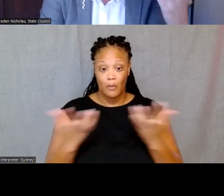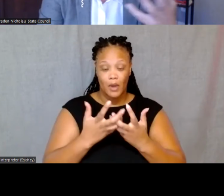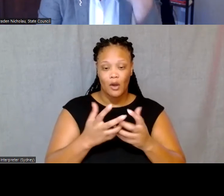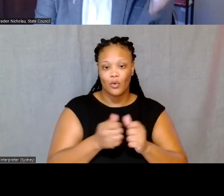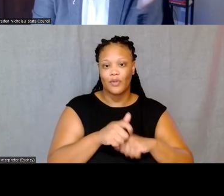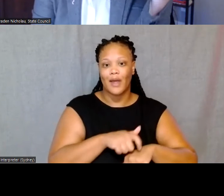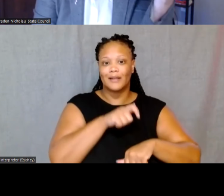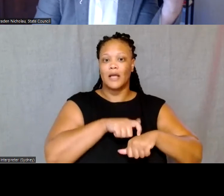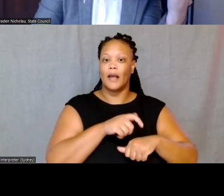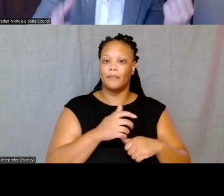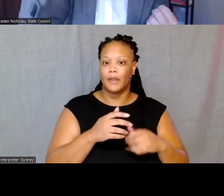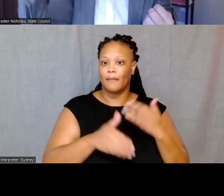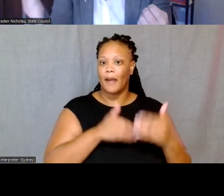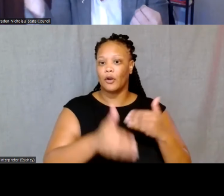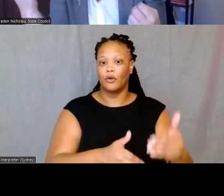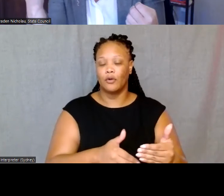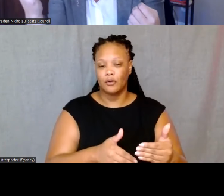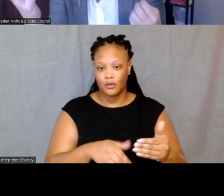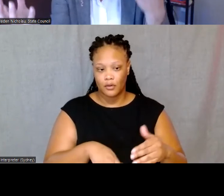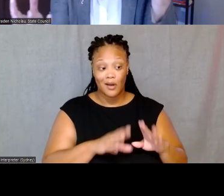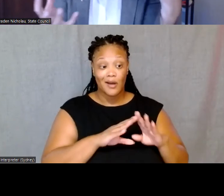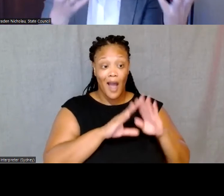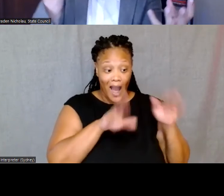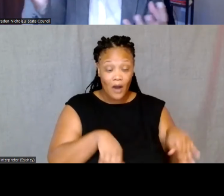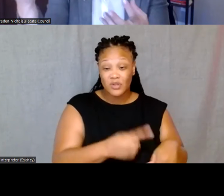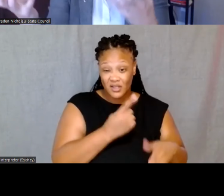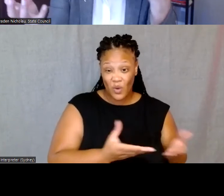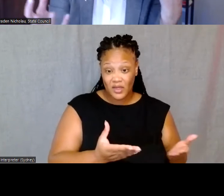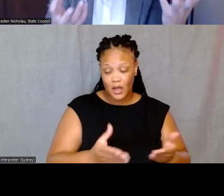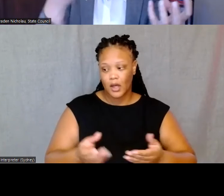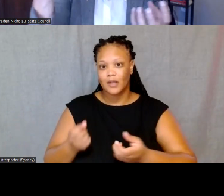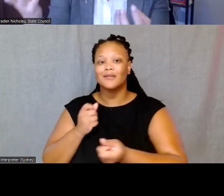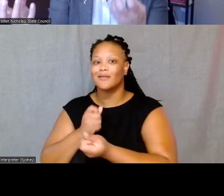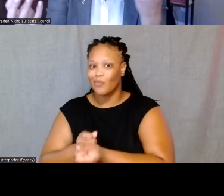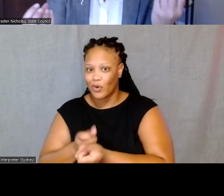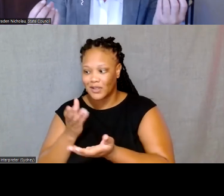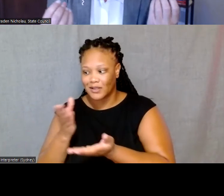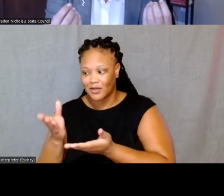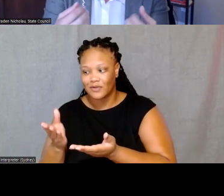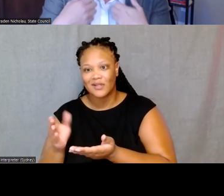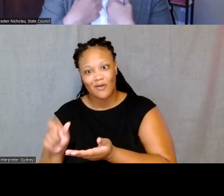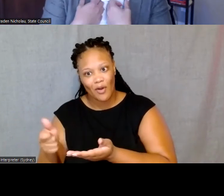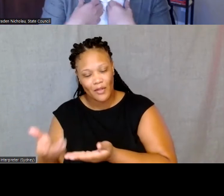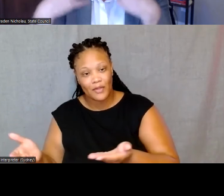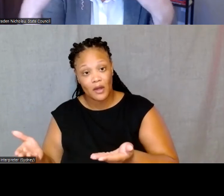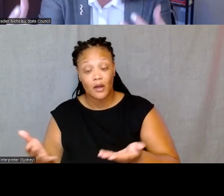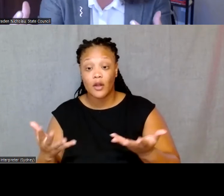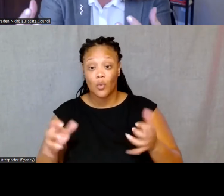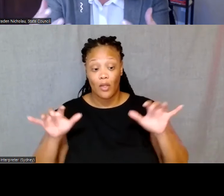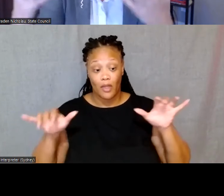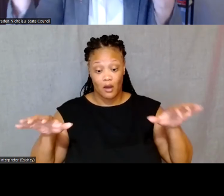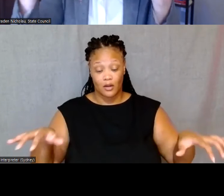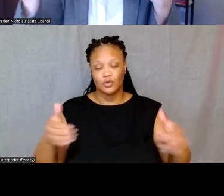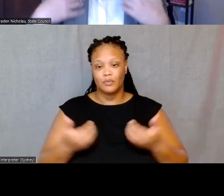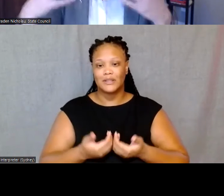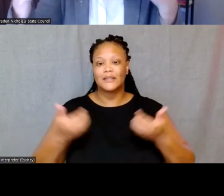that understanding of housing is one thing, supports and services are another. You want to keep that separate as much as possible because you want people to have